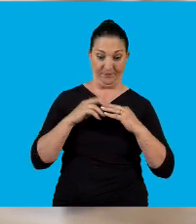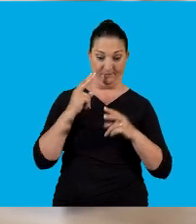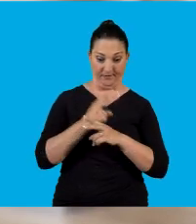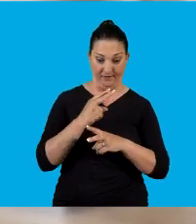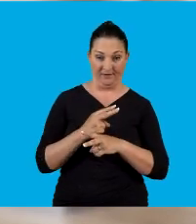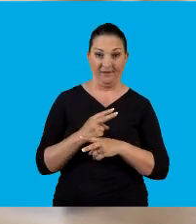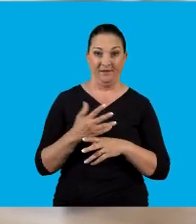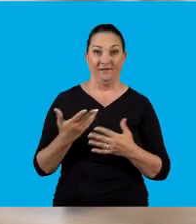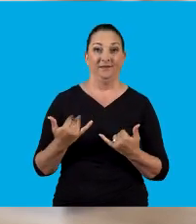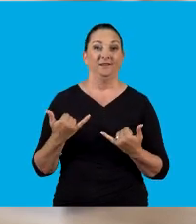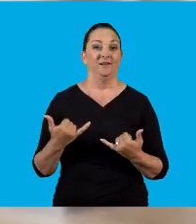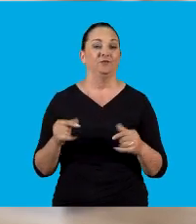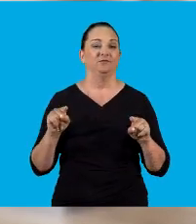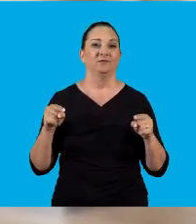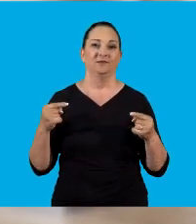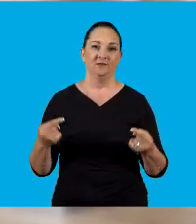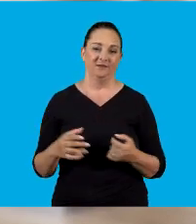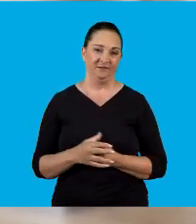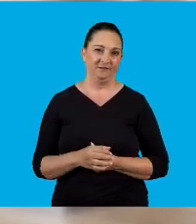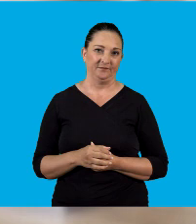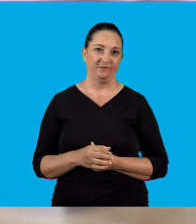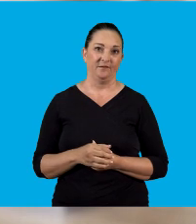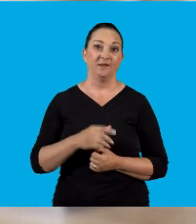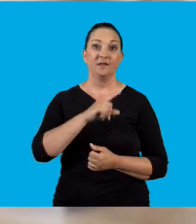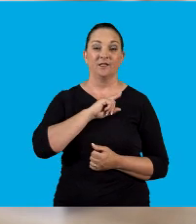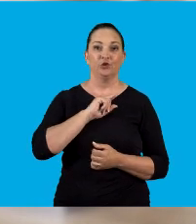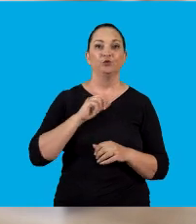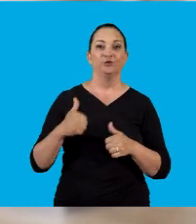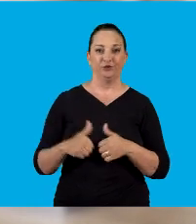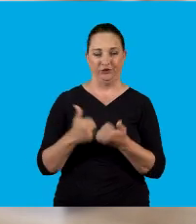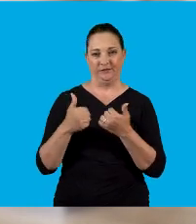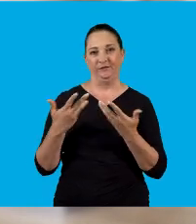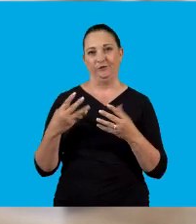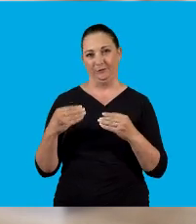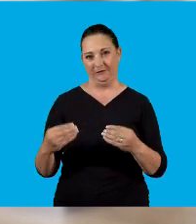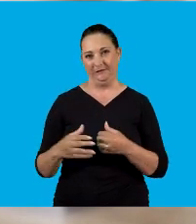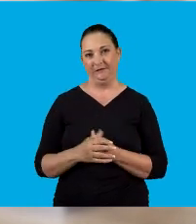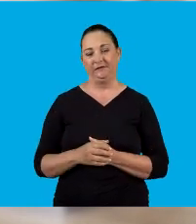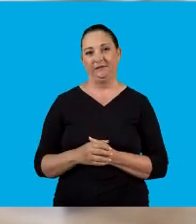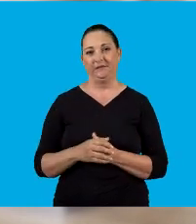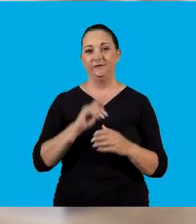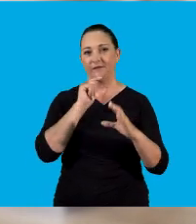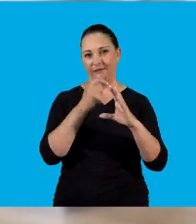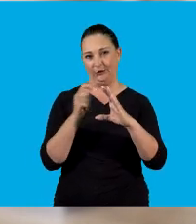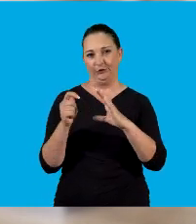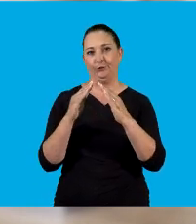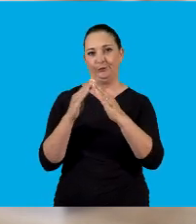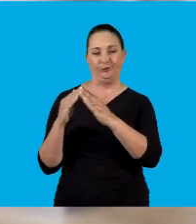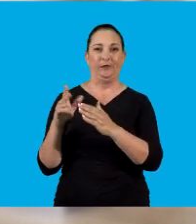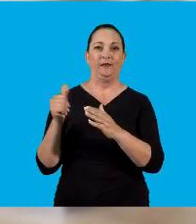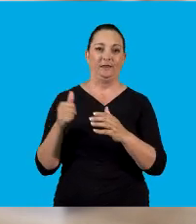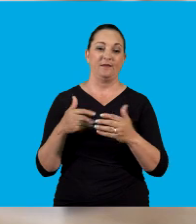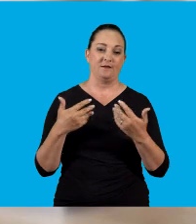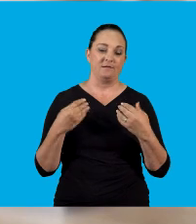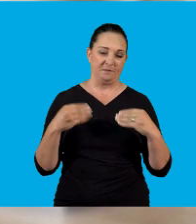in before the strikes, before the vandalism took place, before the looting took place. So it becomes a challenge for businesses in township. So